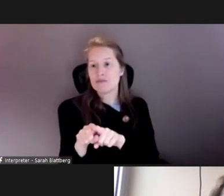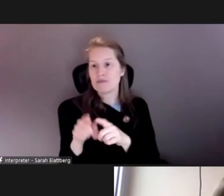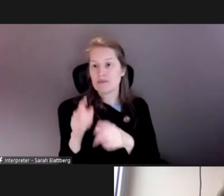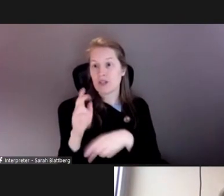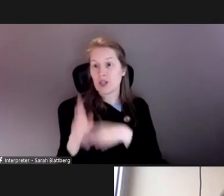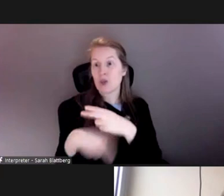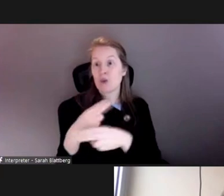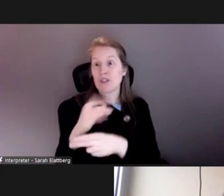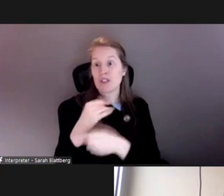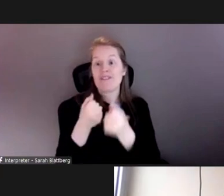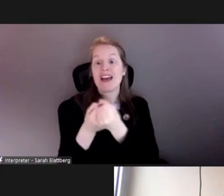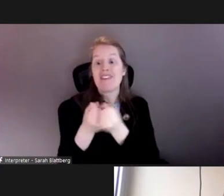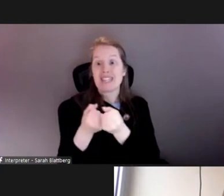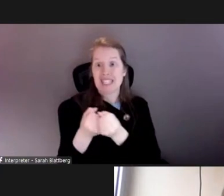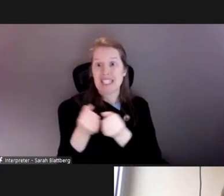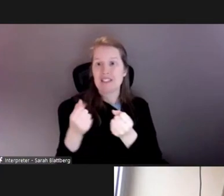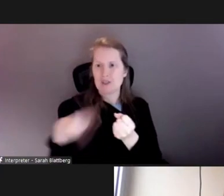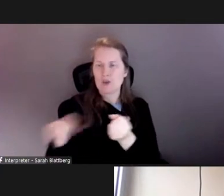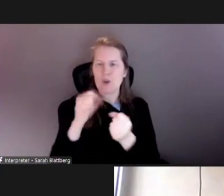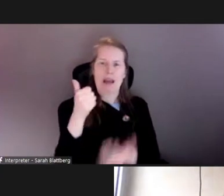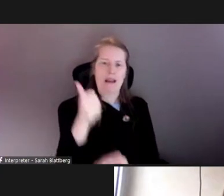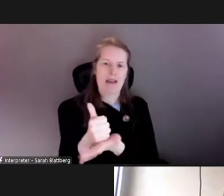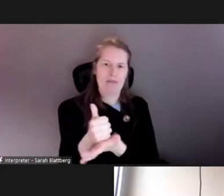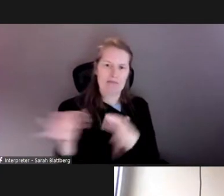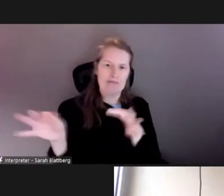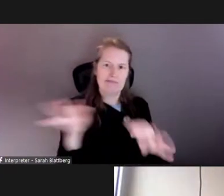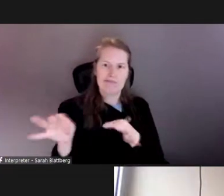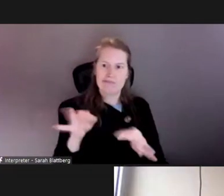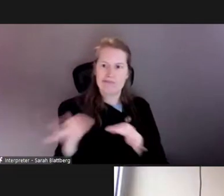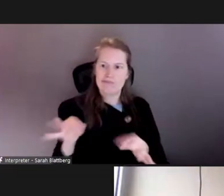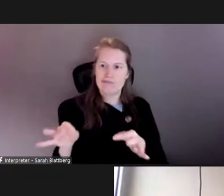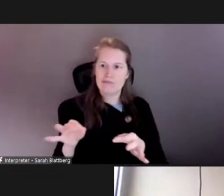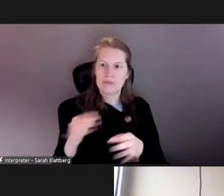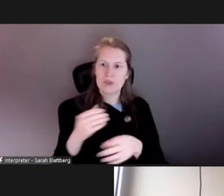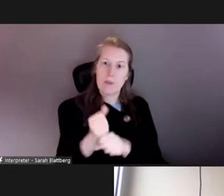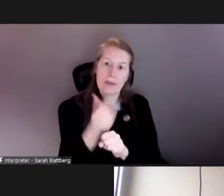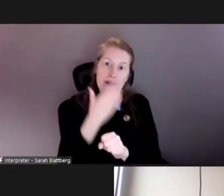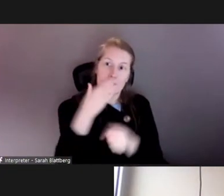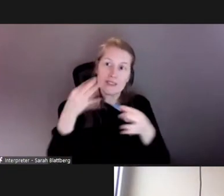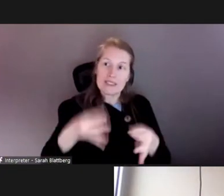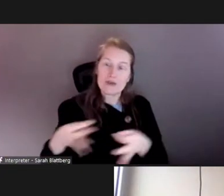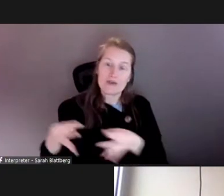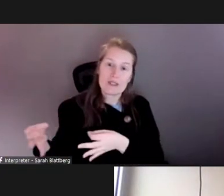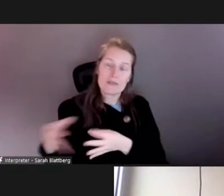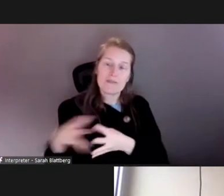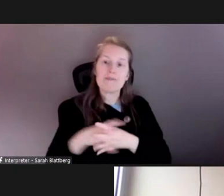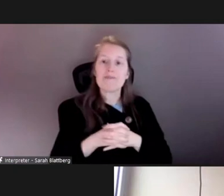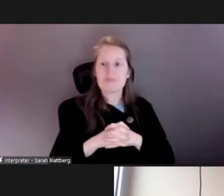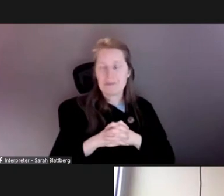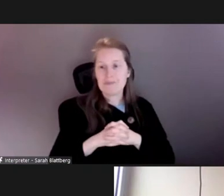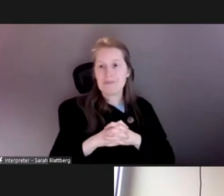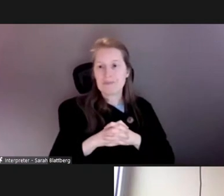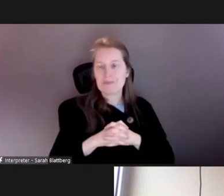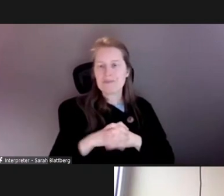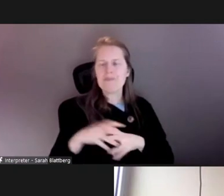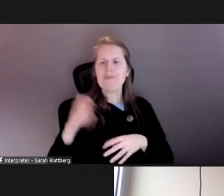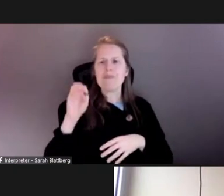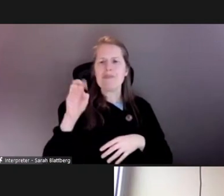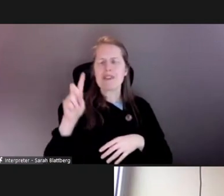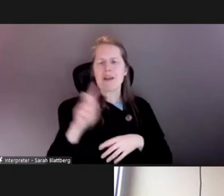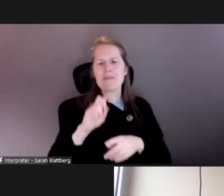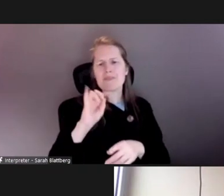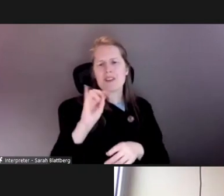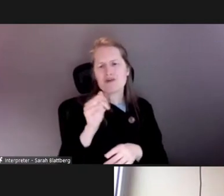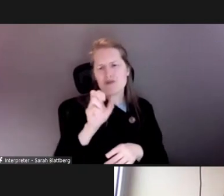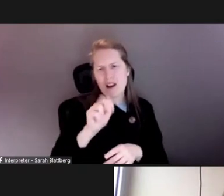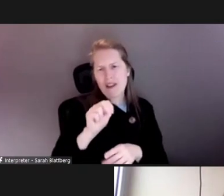of advocates that can also participate in supporting a consumer's decision-making process. Yeah, and Jonathan, I want to invite you to jump in